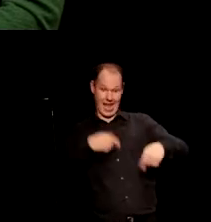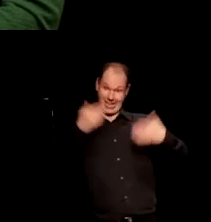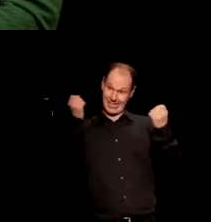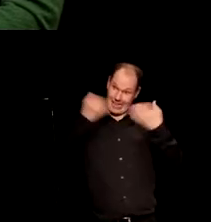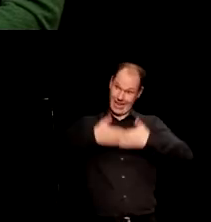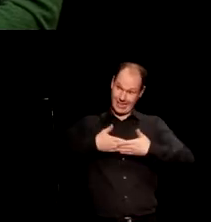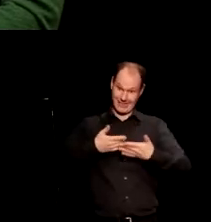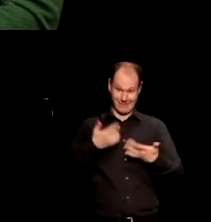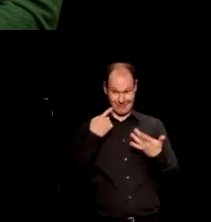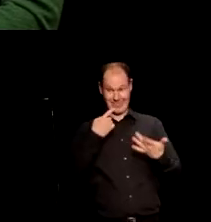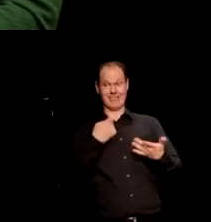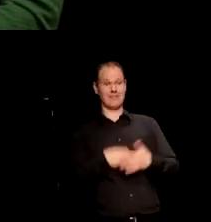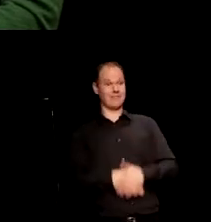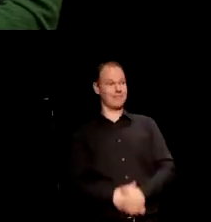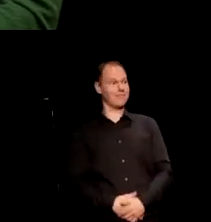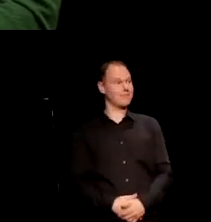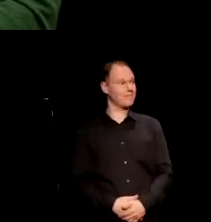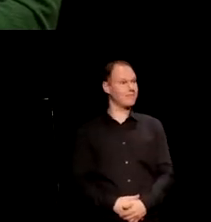that.